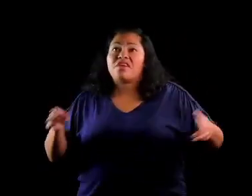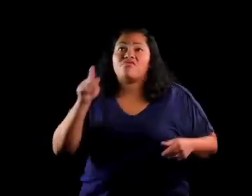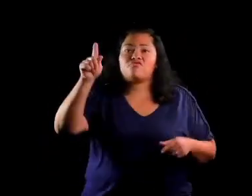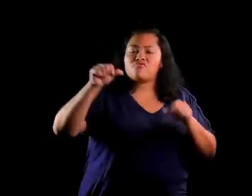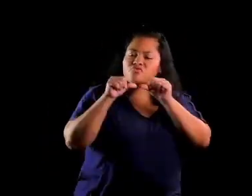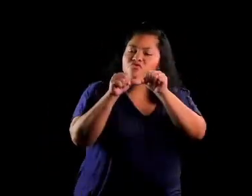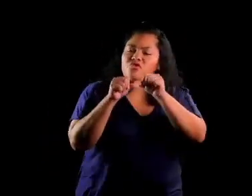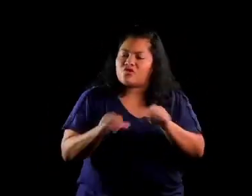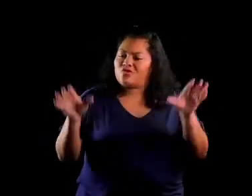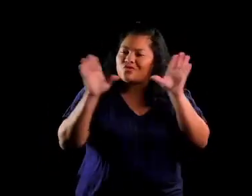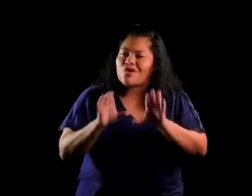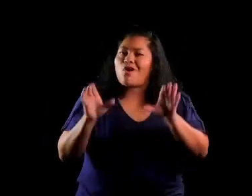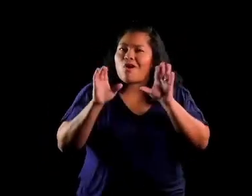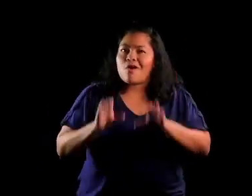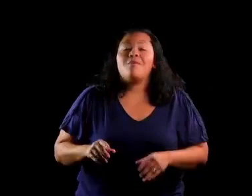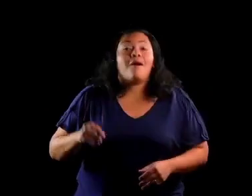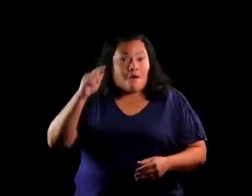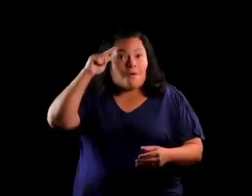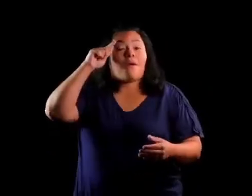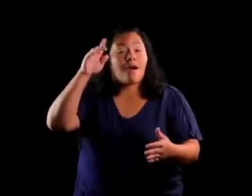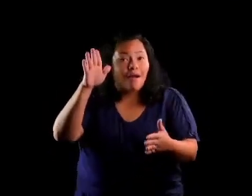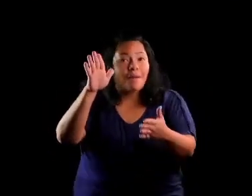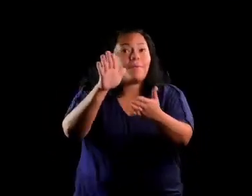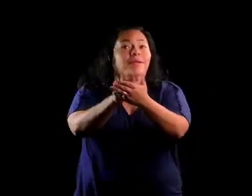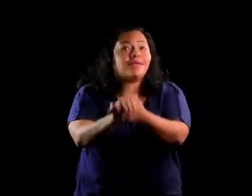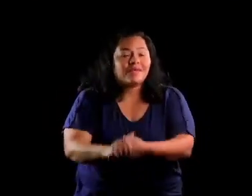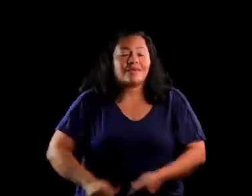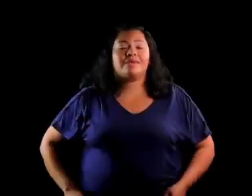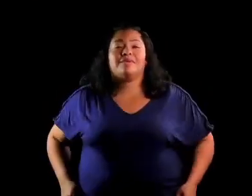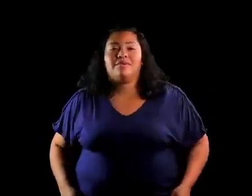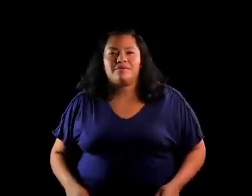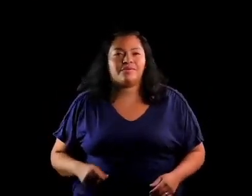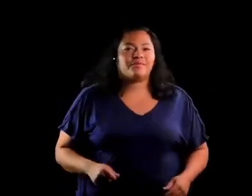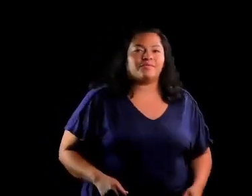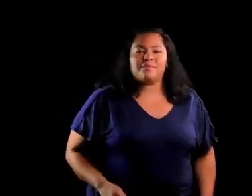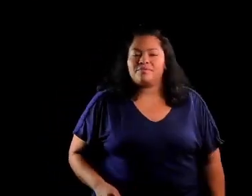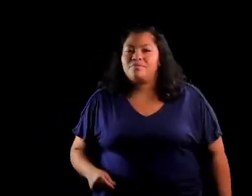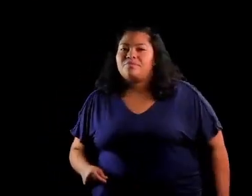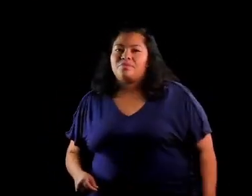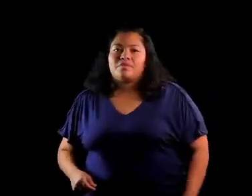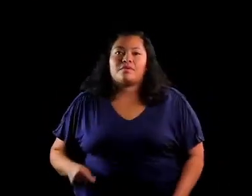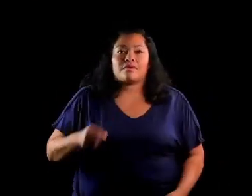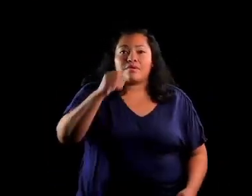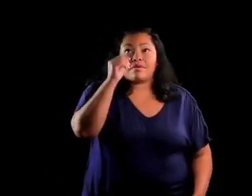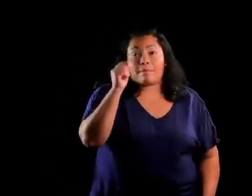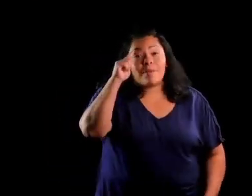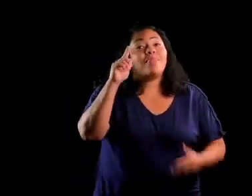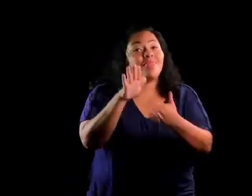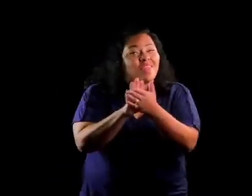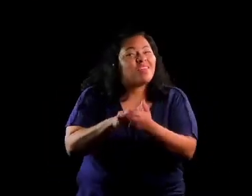Greater things are still to come. Oh, I believe.